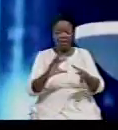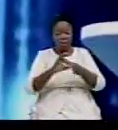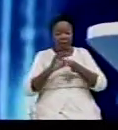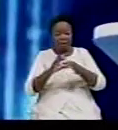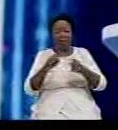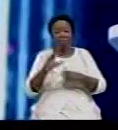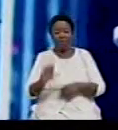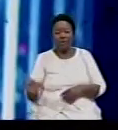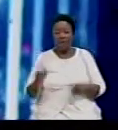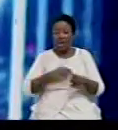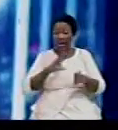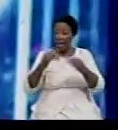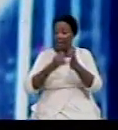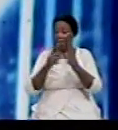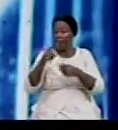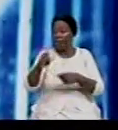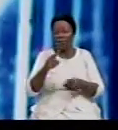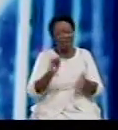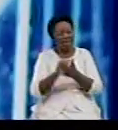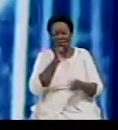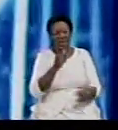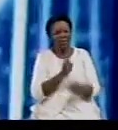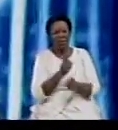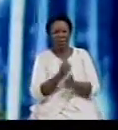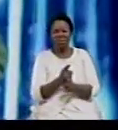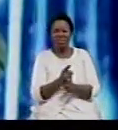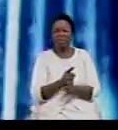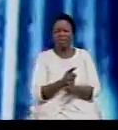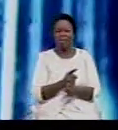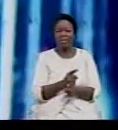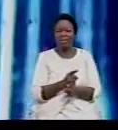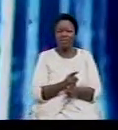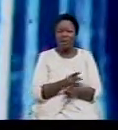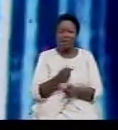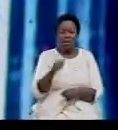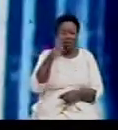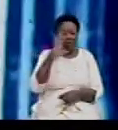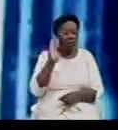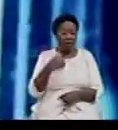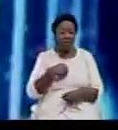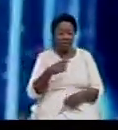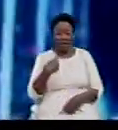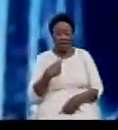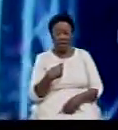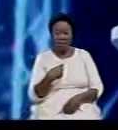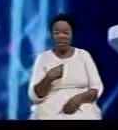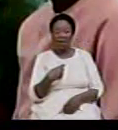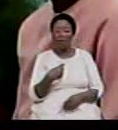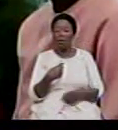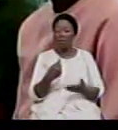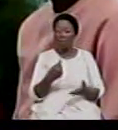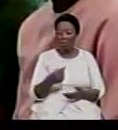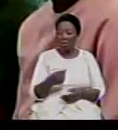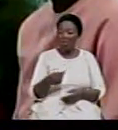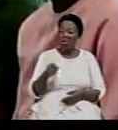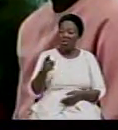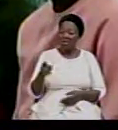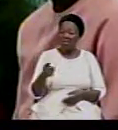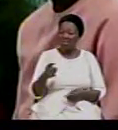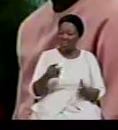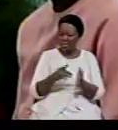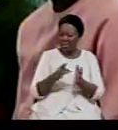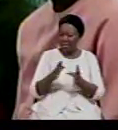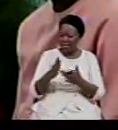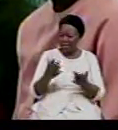it unto you? That's not right. The woman could have said, even Jesus, look at the way he's called,